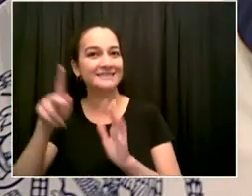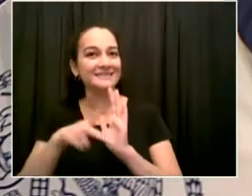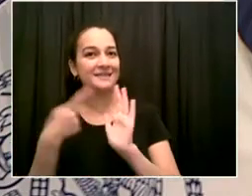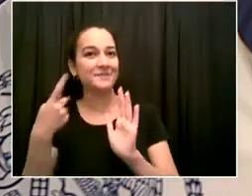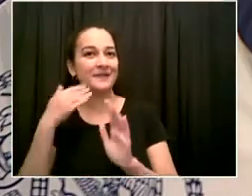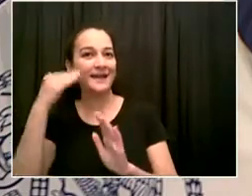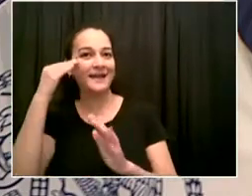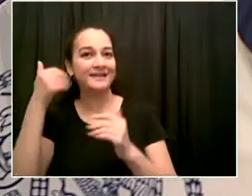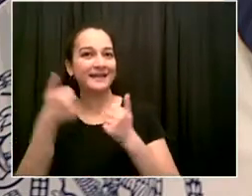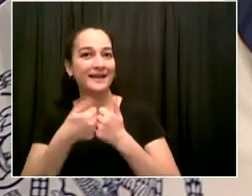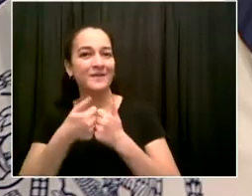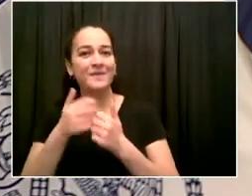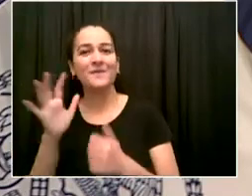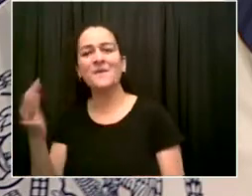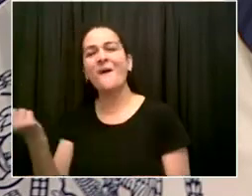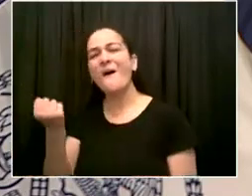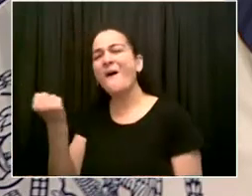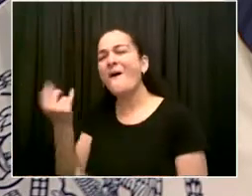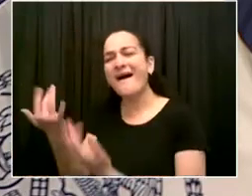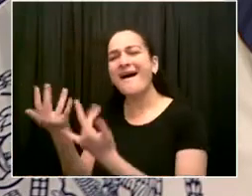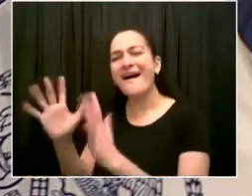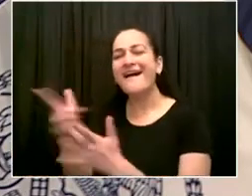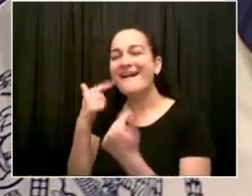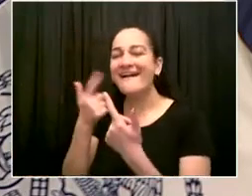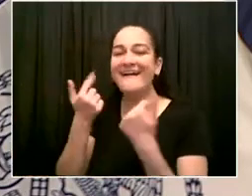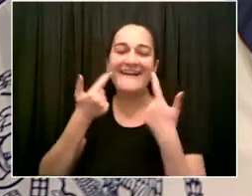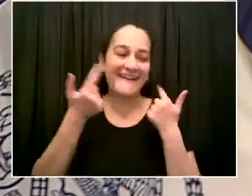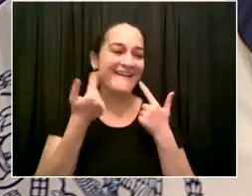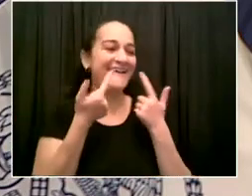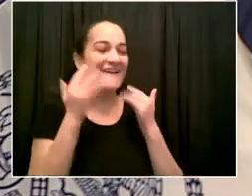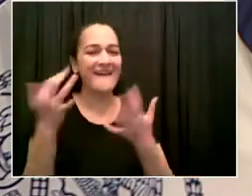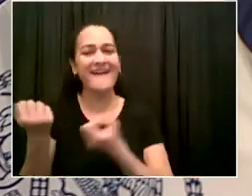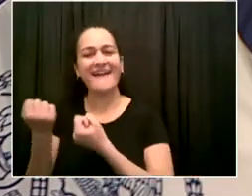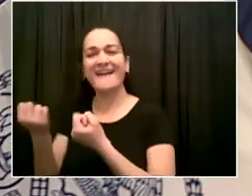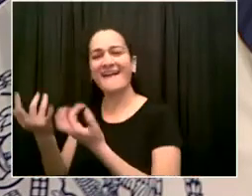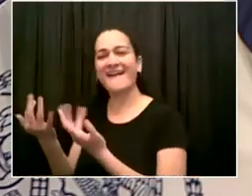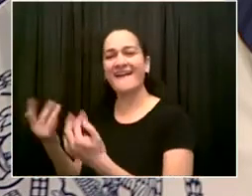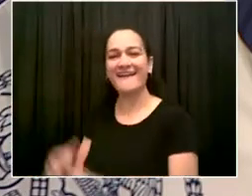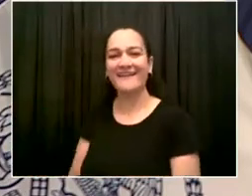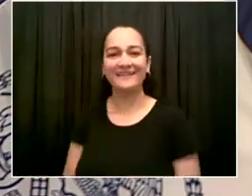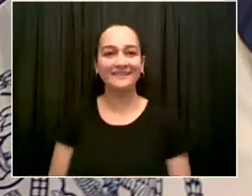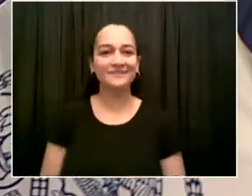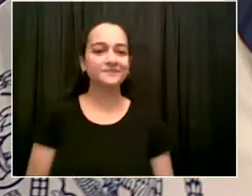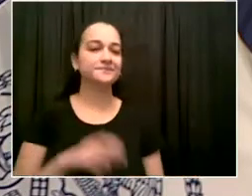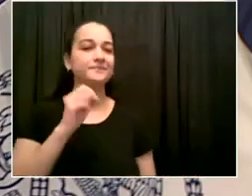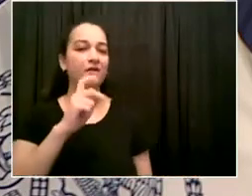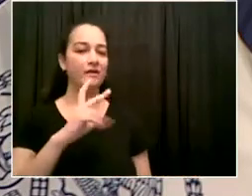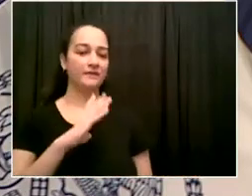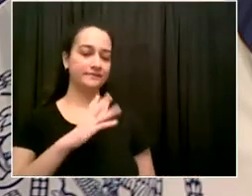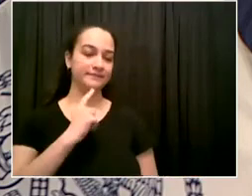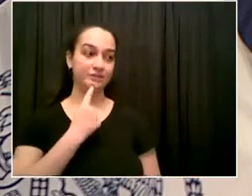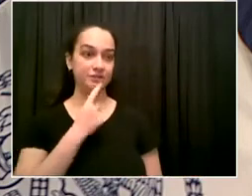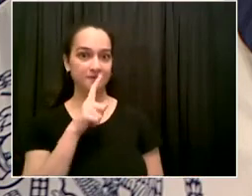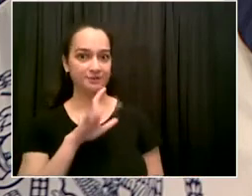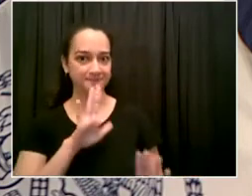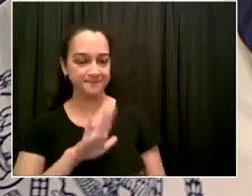Yes, say. All right. But more relevant, serious stuff, if I may. You